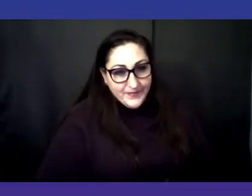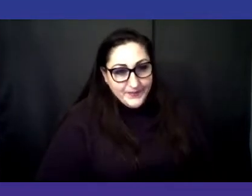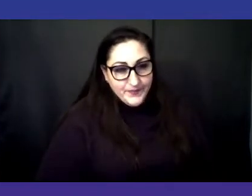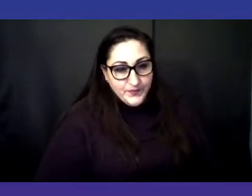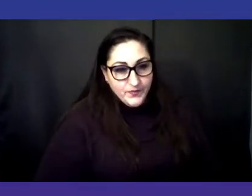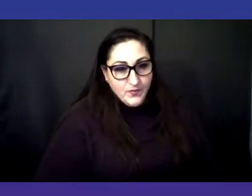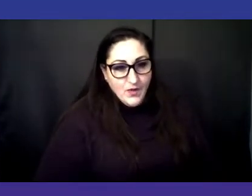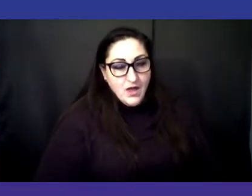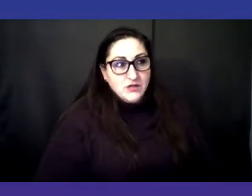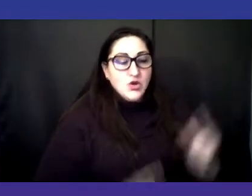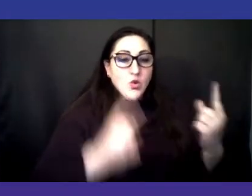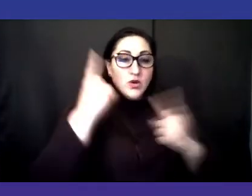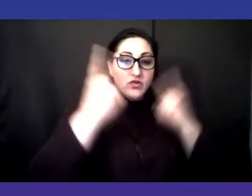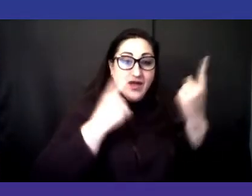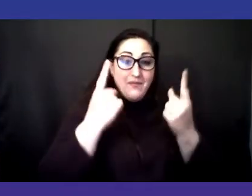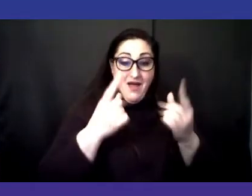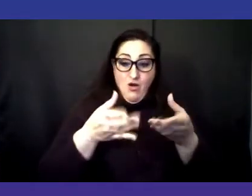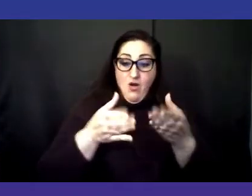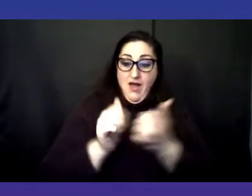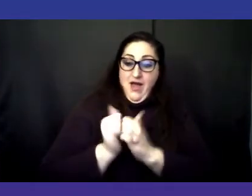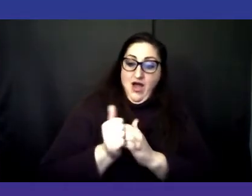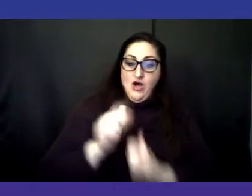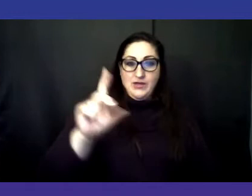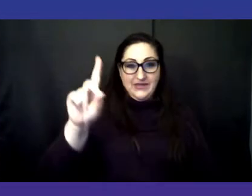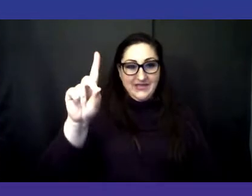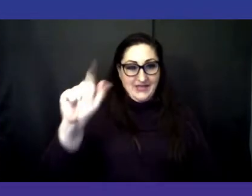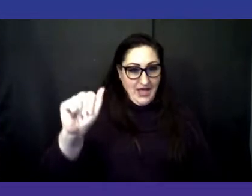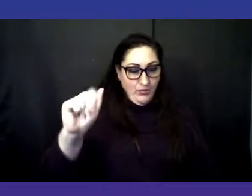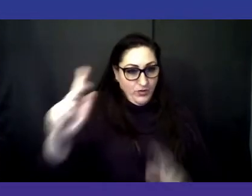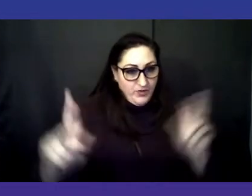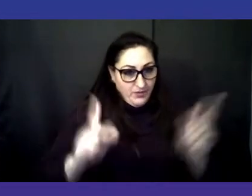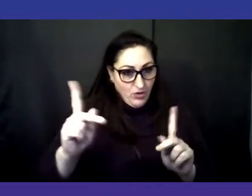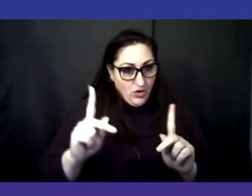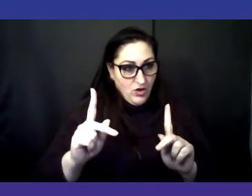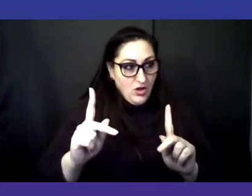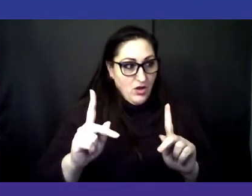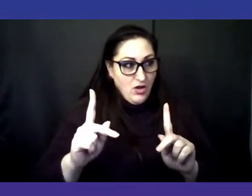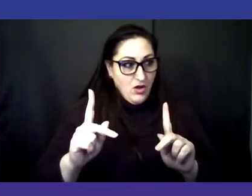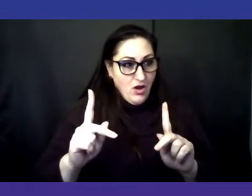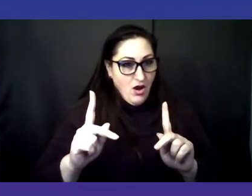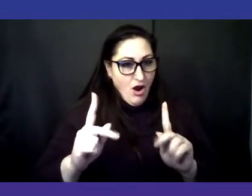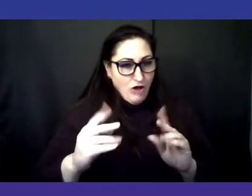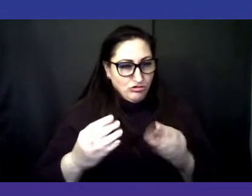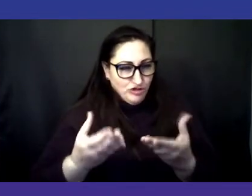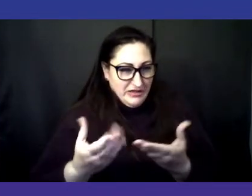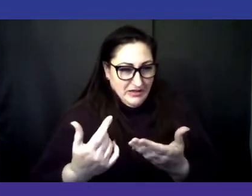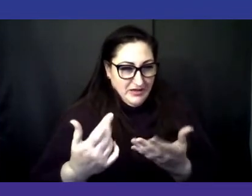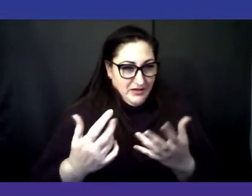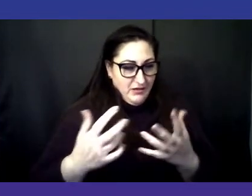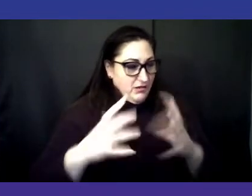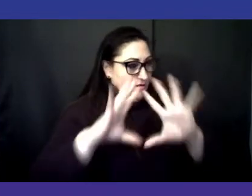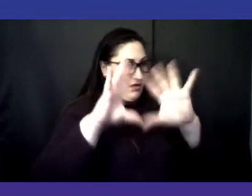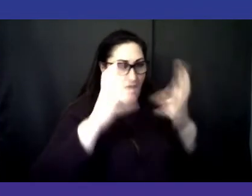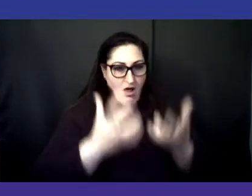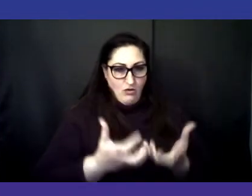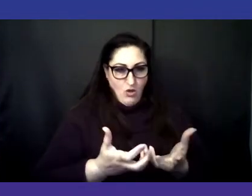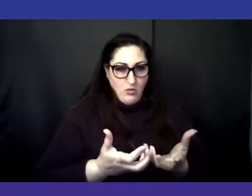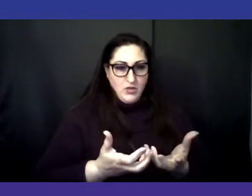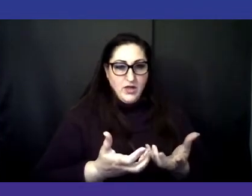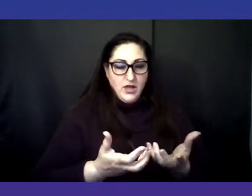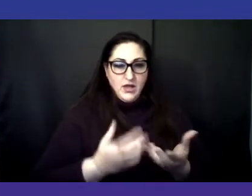disabled people are treated universally, the history of